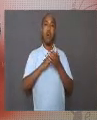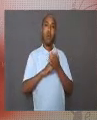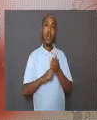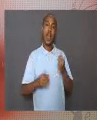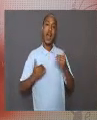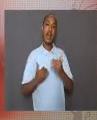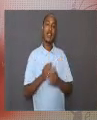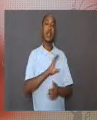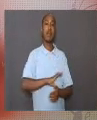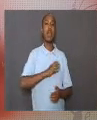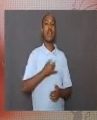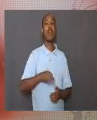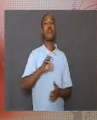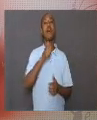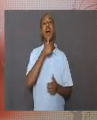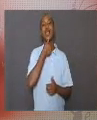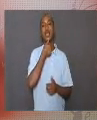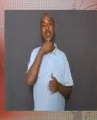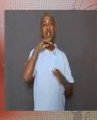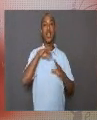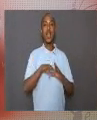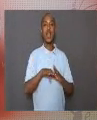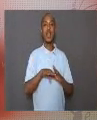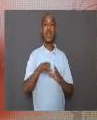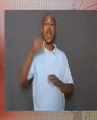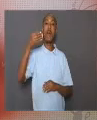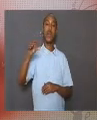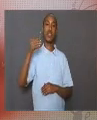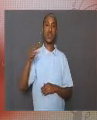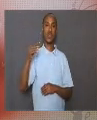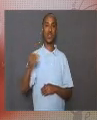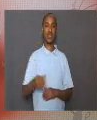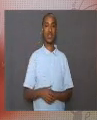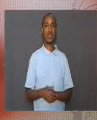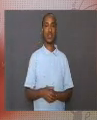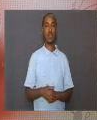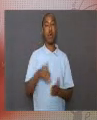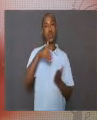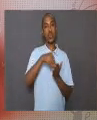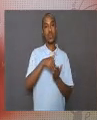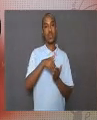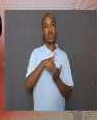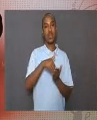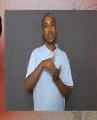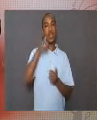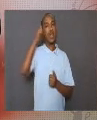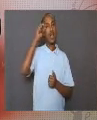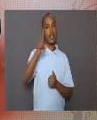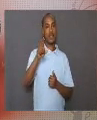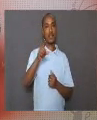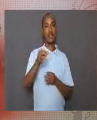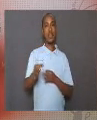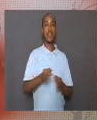the behavior of acids in aqueous solutions. Also, his